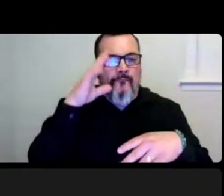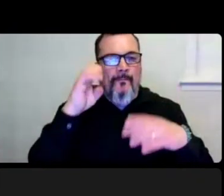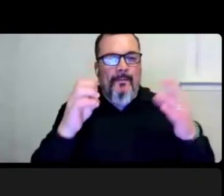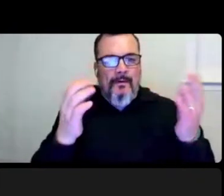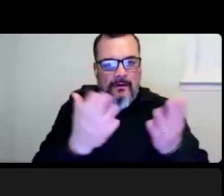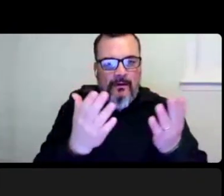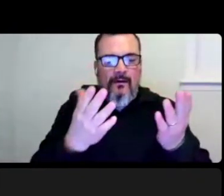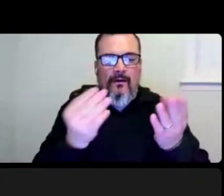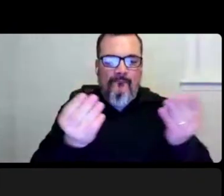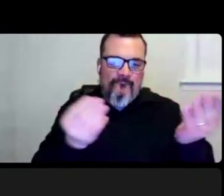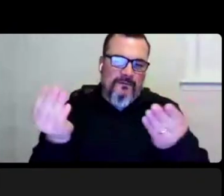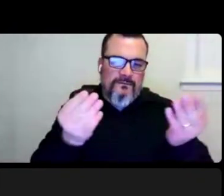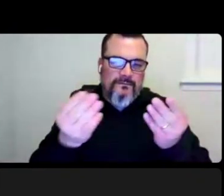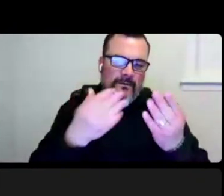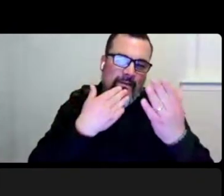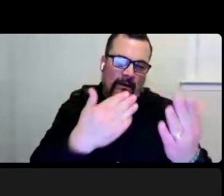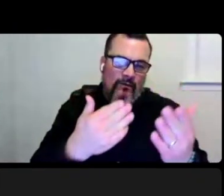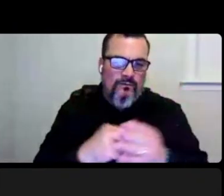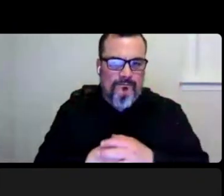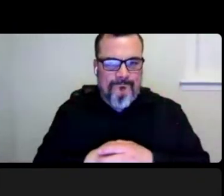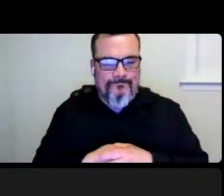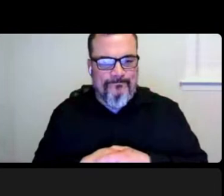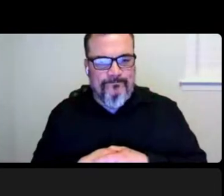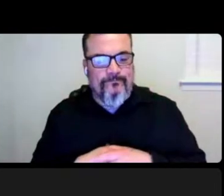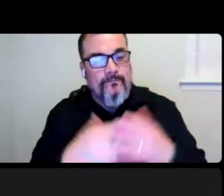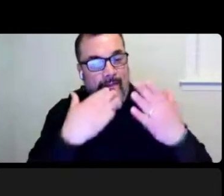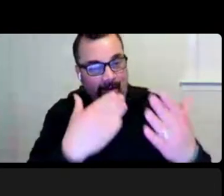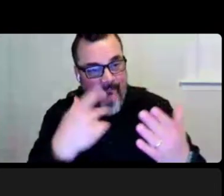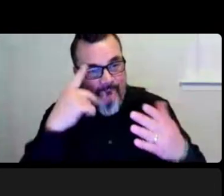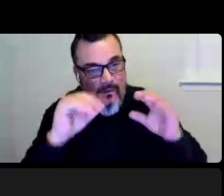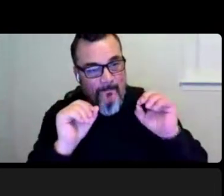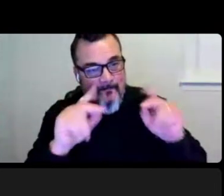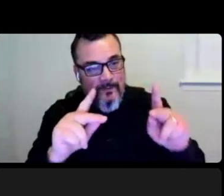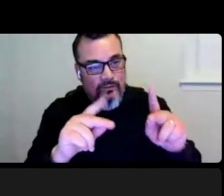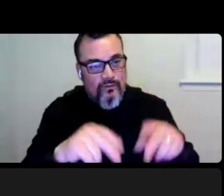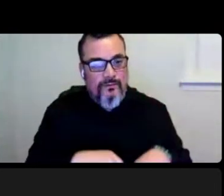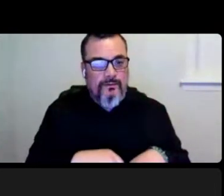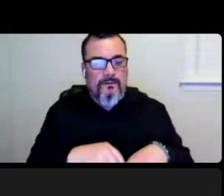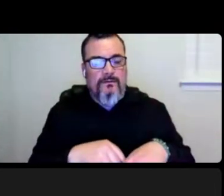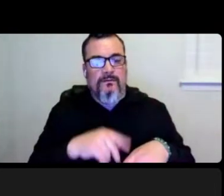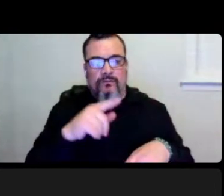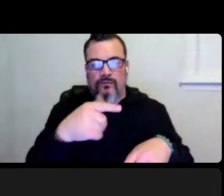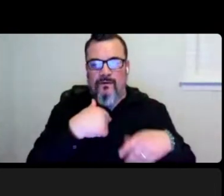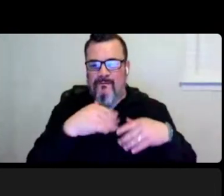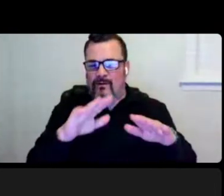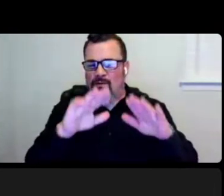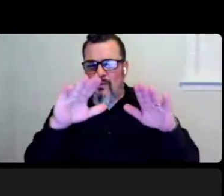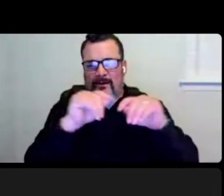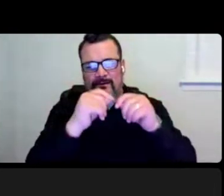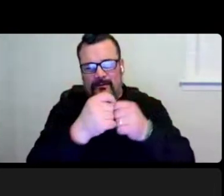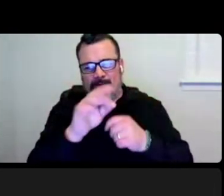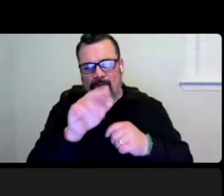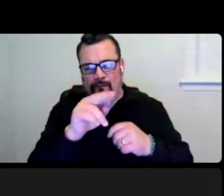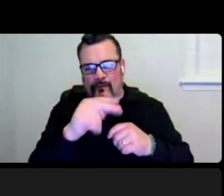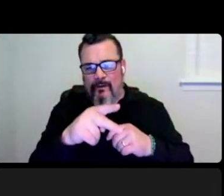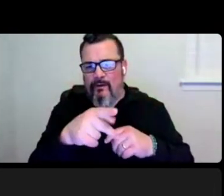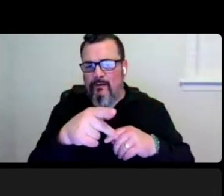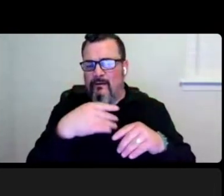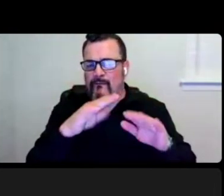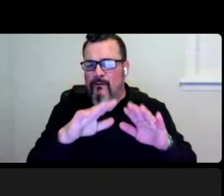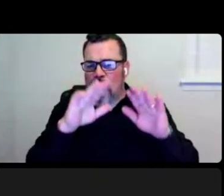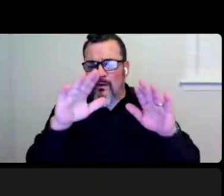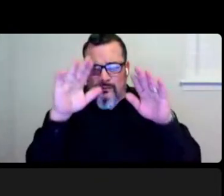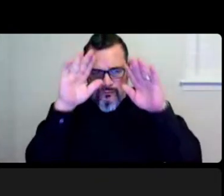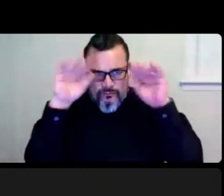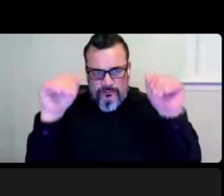and facilitating this. Thank you. Well, thank you for the opportunity. You have a great team, Frank. You have a great